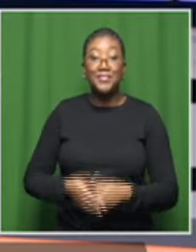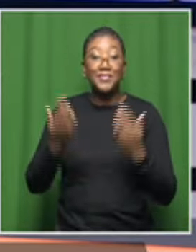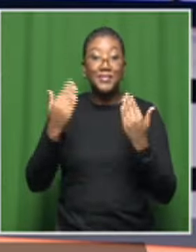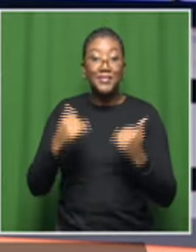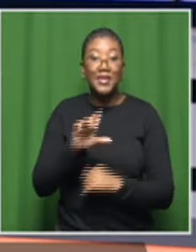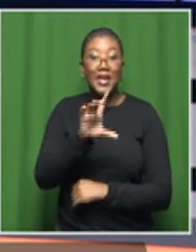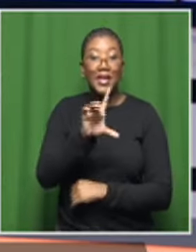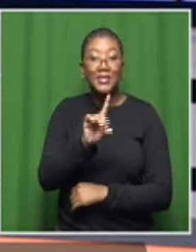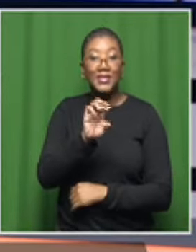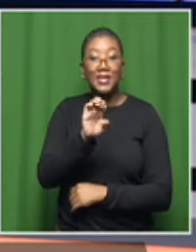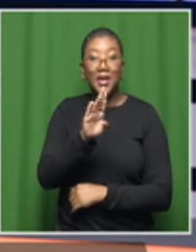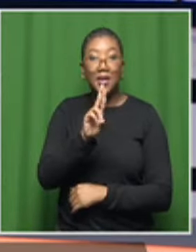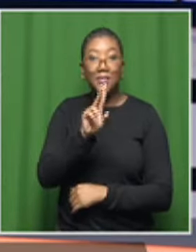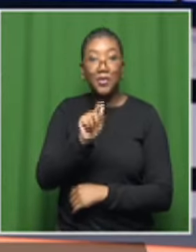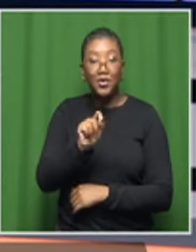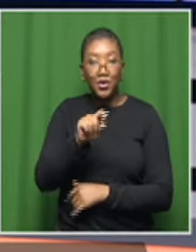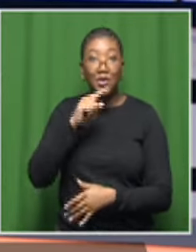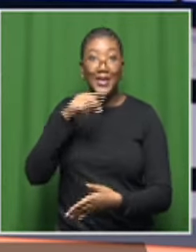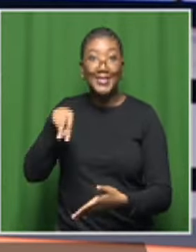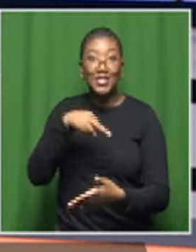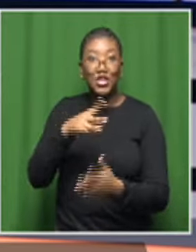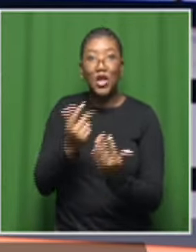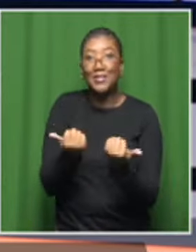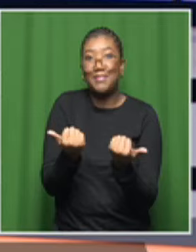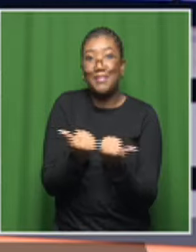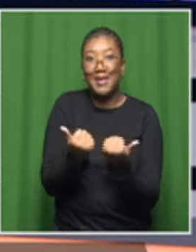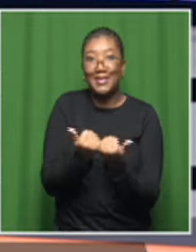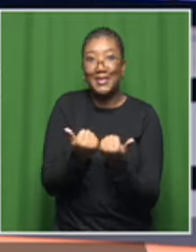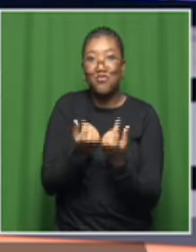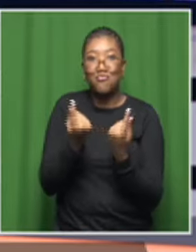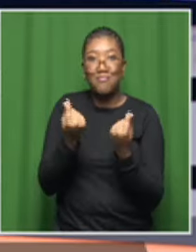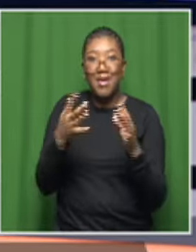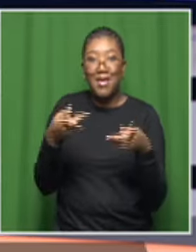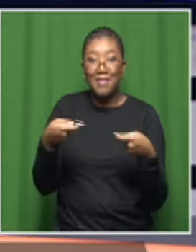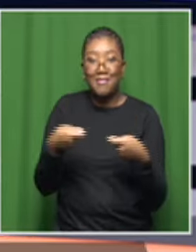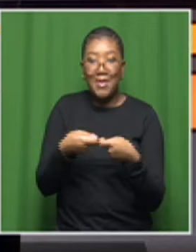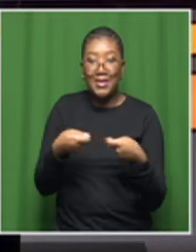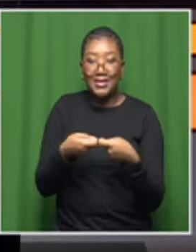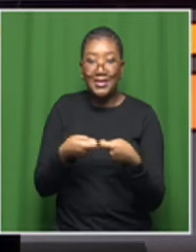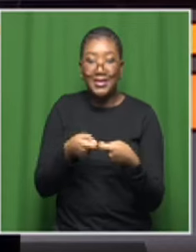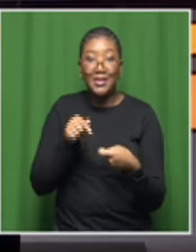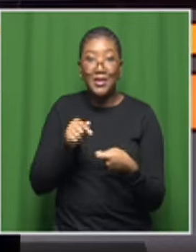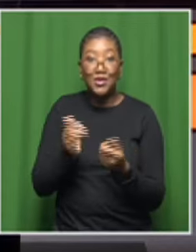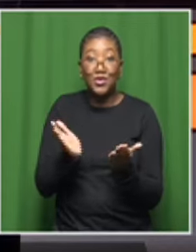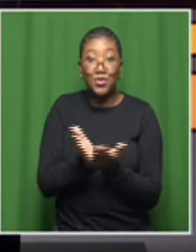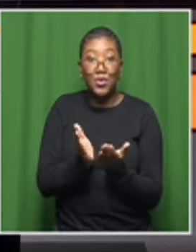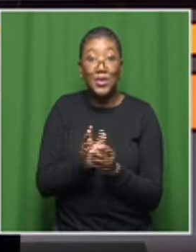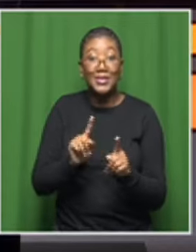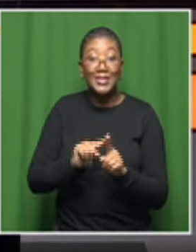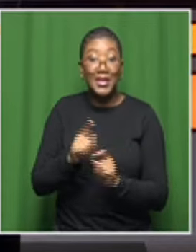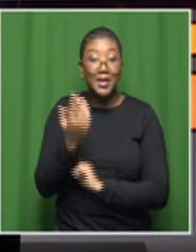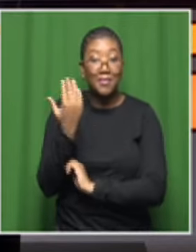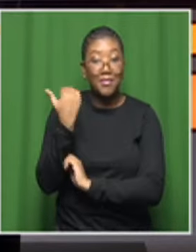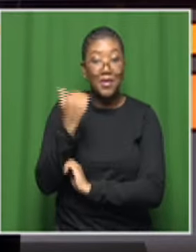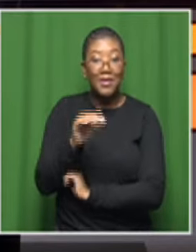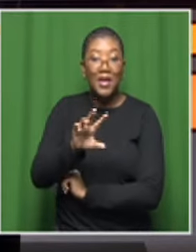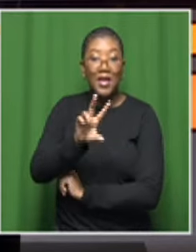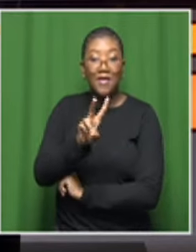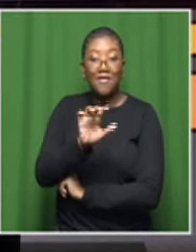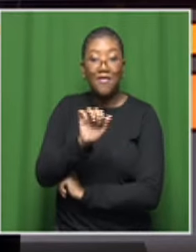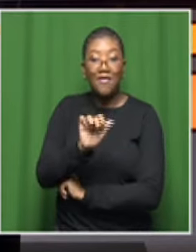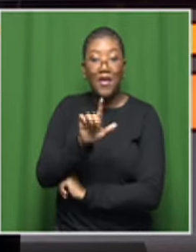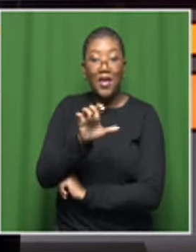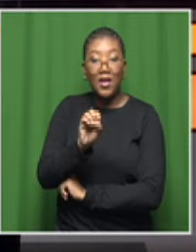this and the initiative behind it. Tell us a little bit more about the importance of it. Well, there used to be a bursary called the White, and